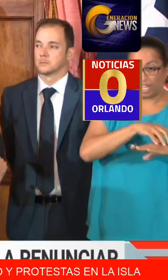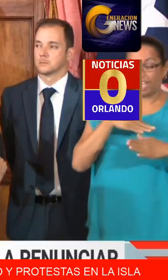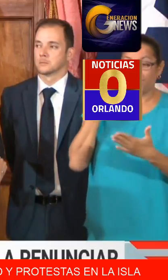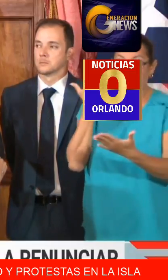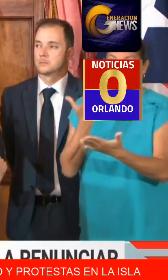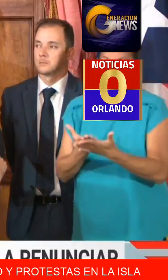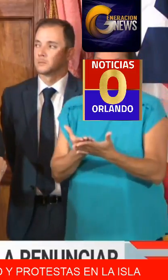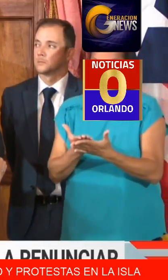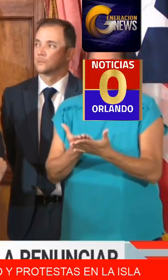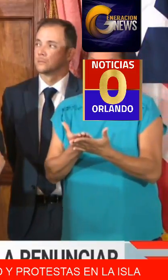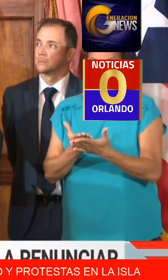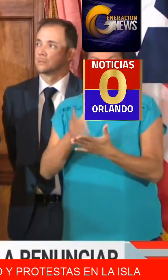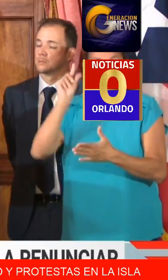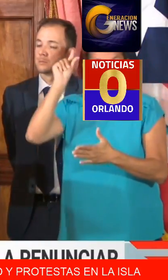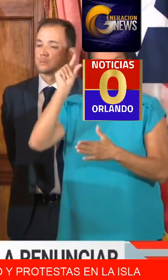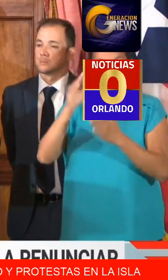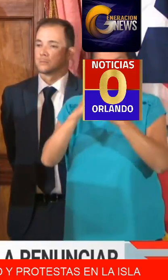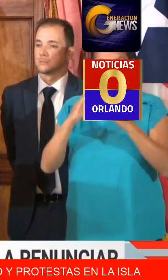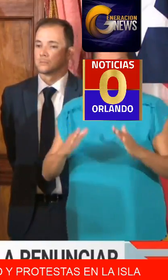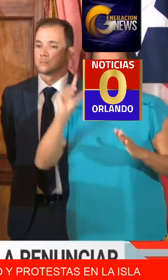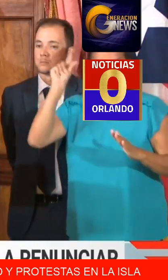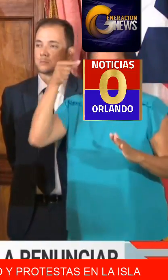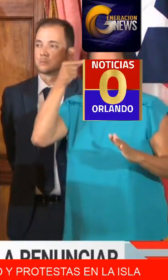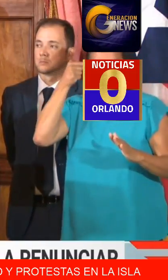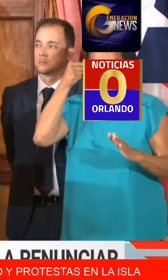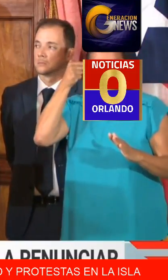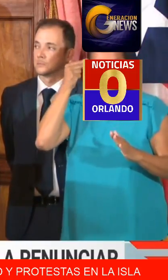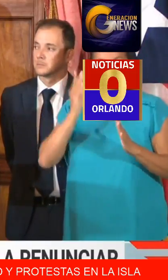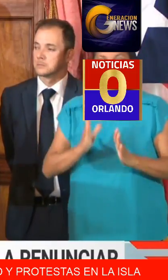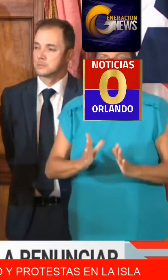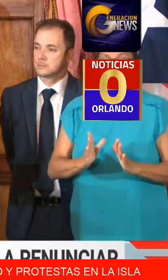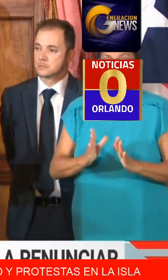Just your initial remarks. The initial remarks. Okay.